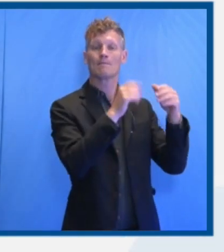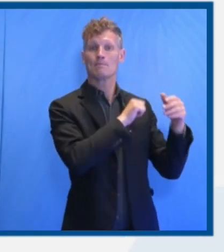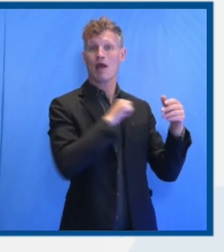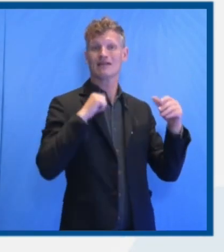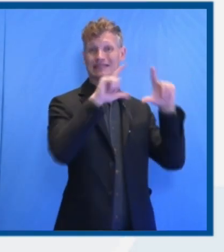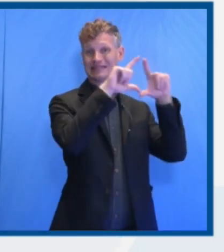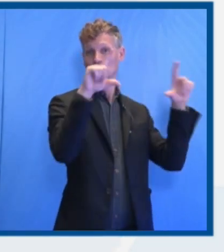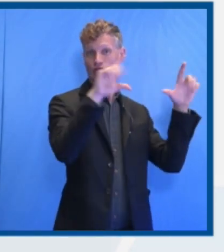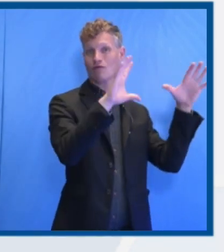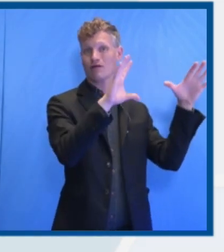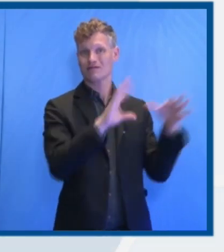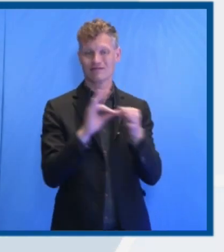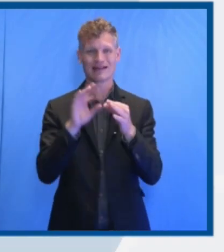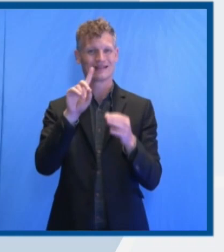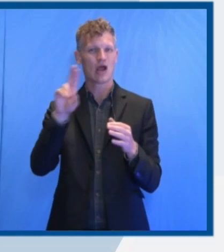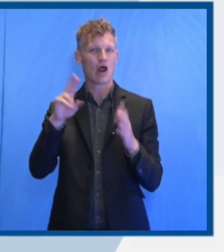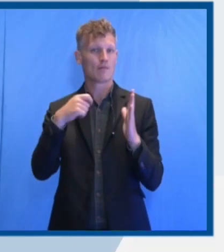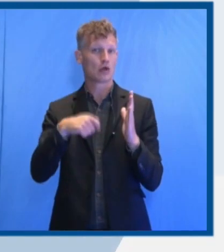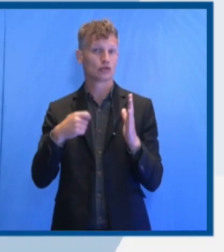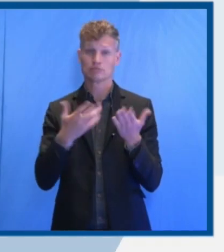open to the various panelists.